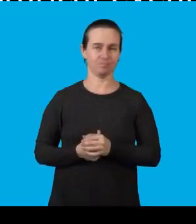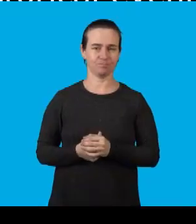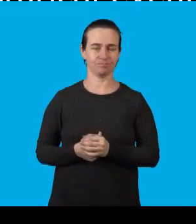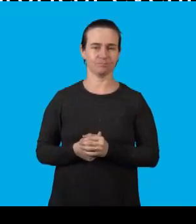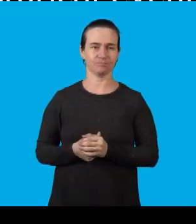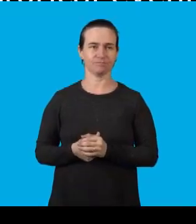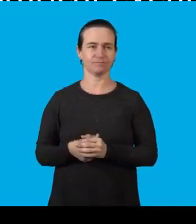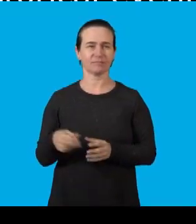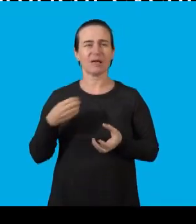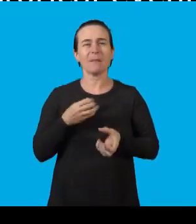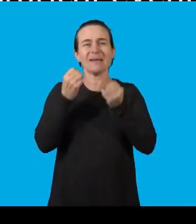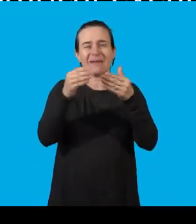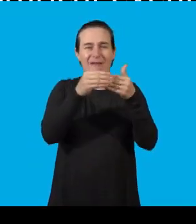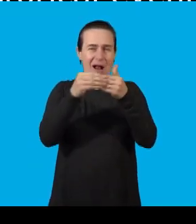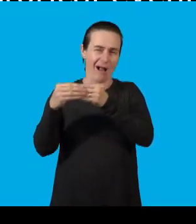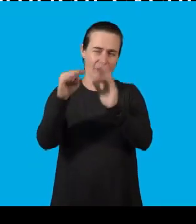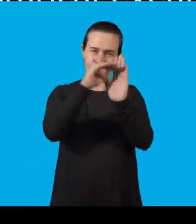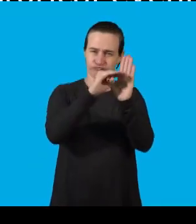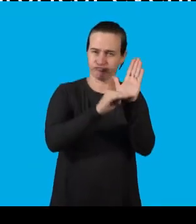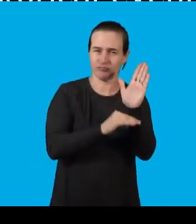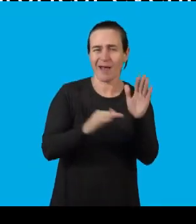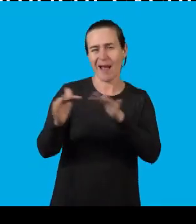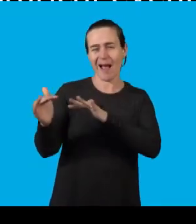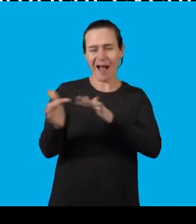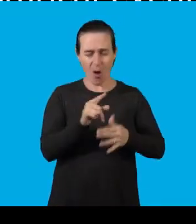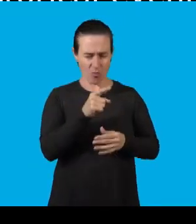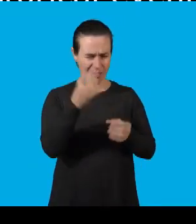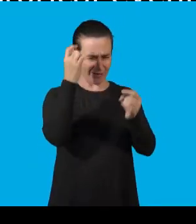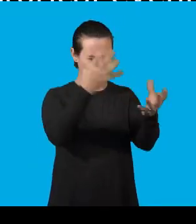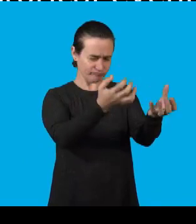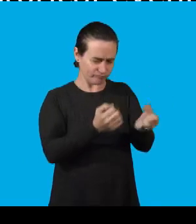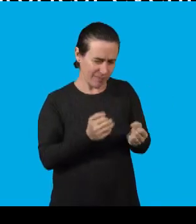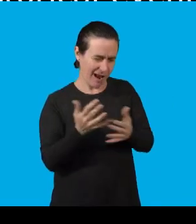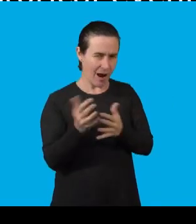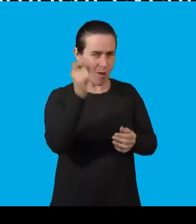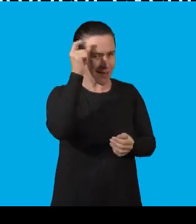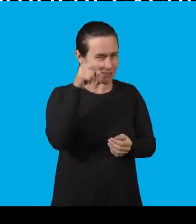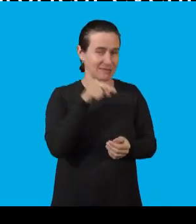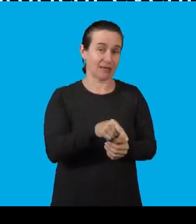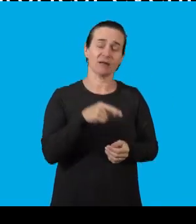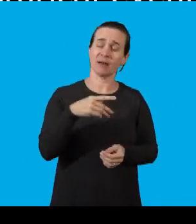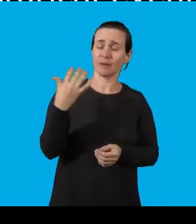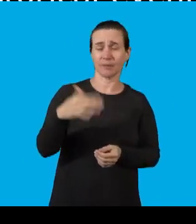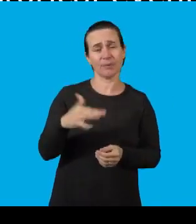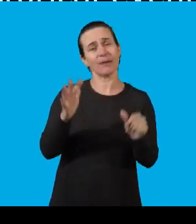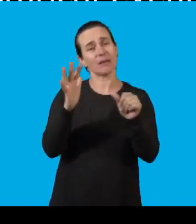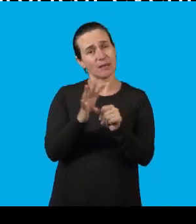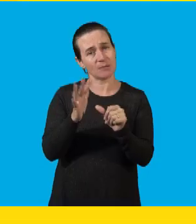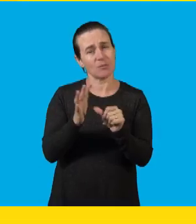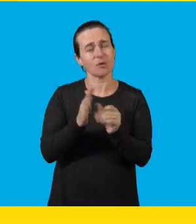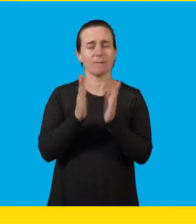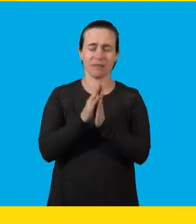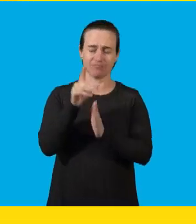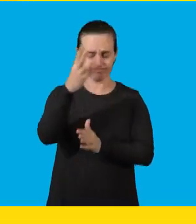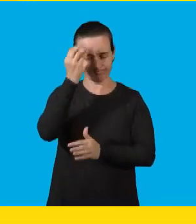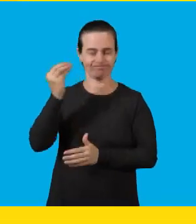So if I've given you guidelines on how to interpret sources. These guidelines are very, very important.